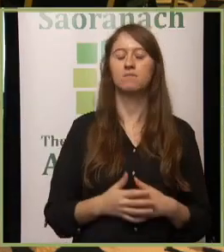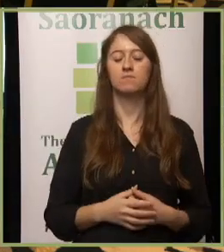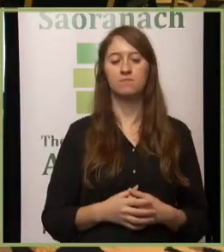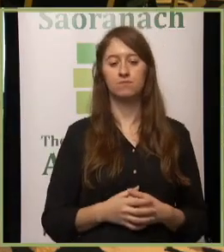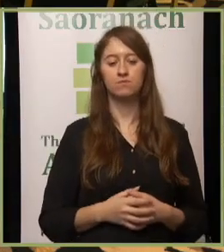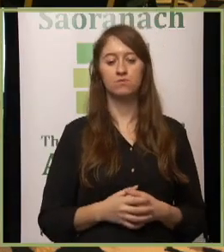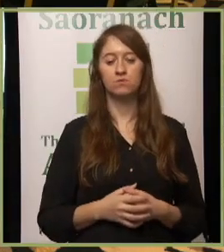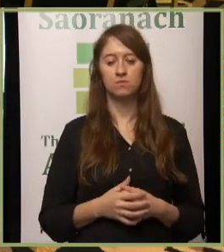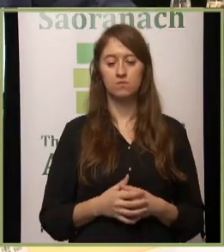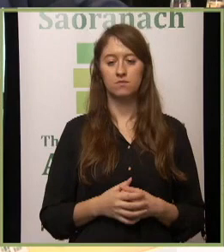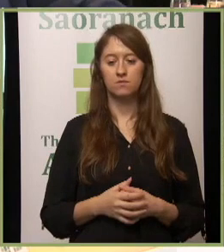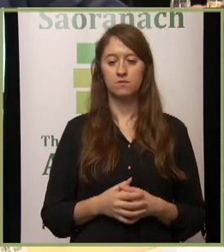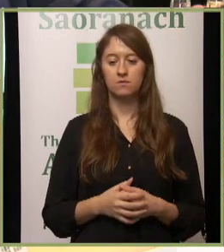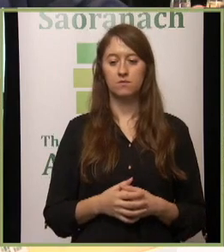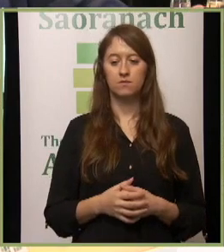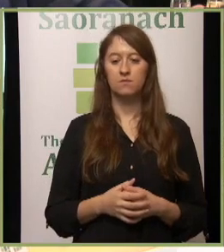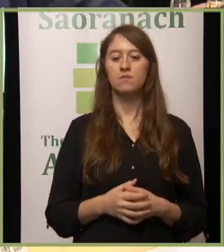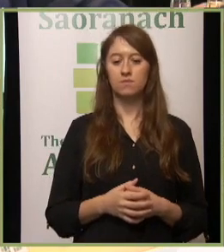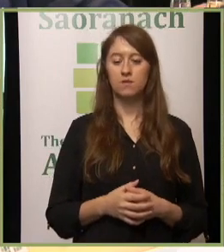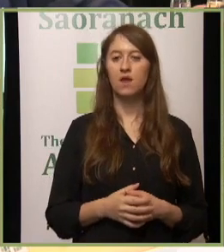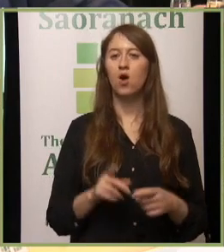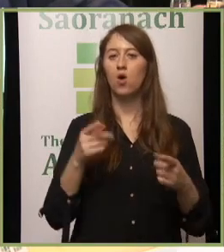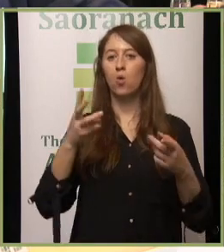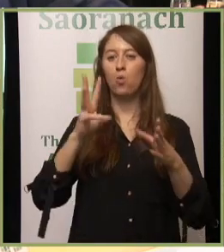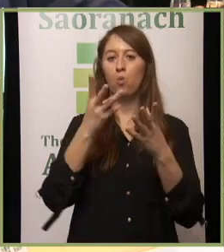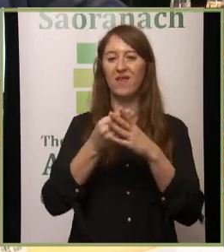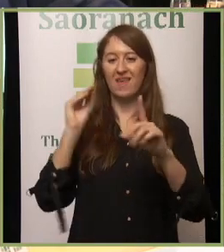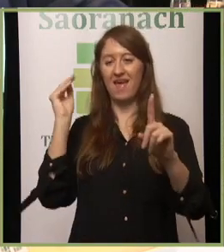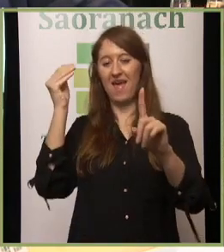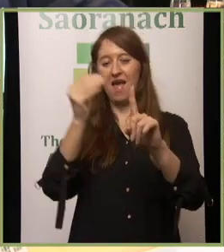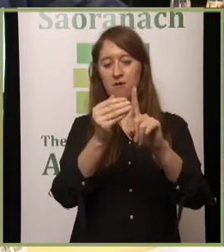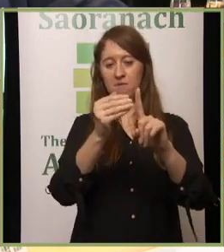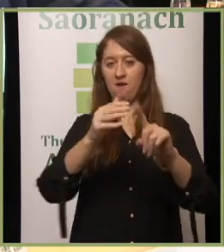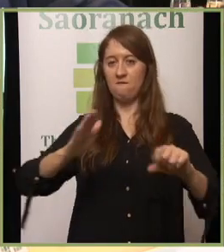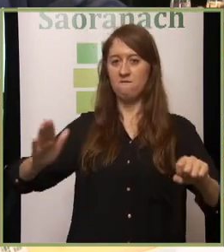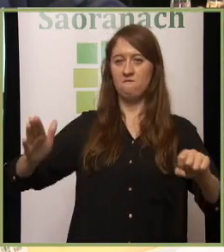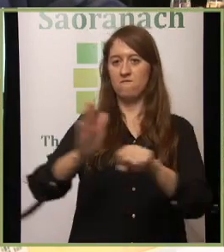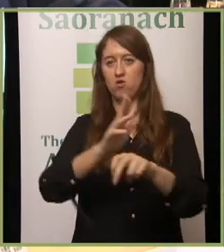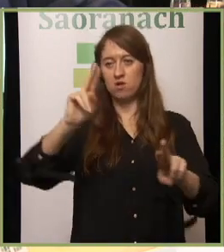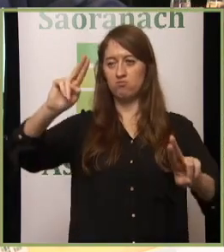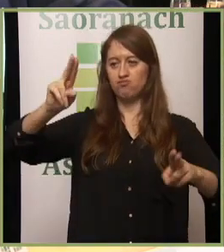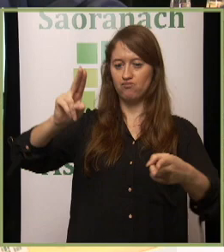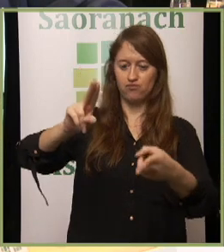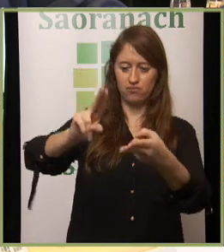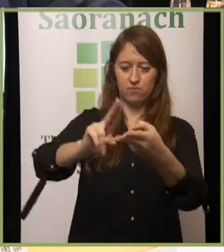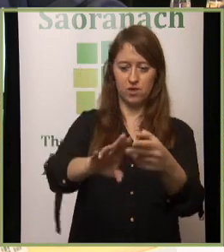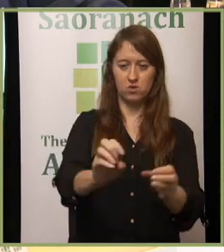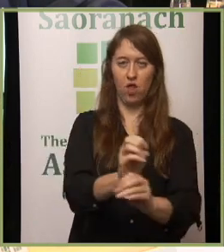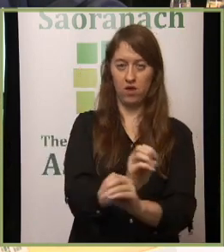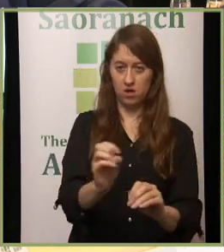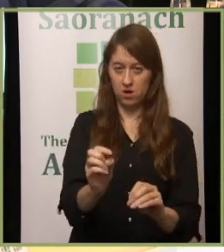Okay. With the intention to completely phase out its use, is that still relevant to include here?